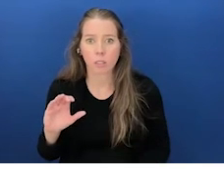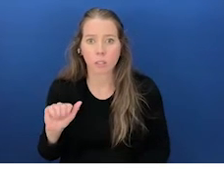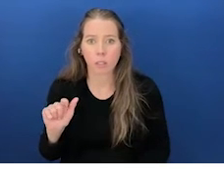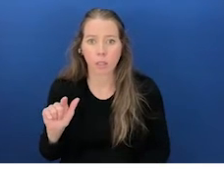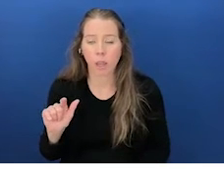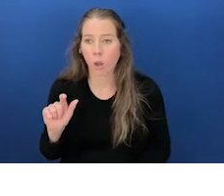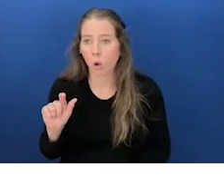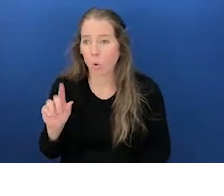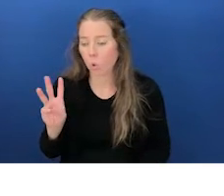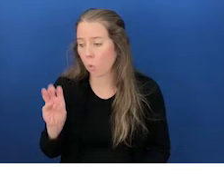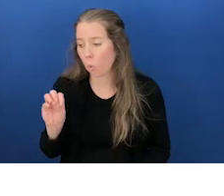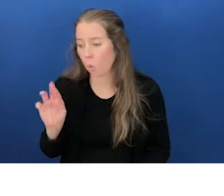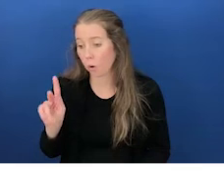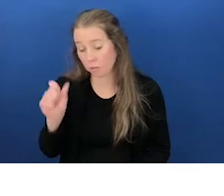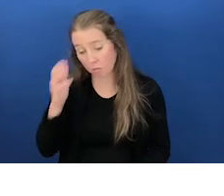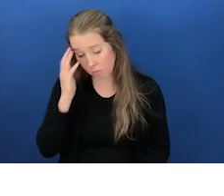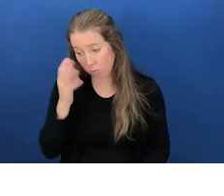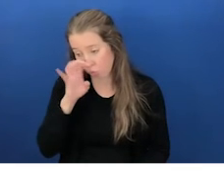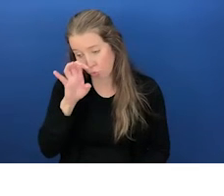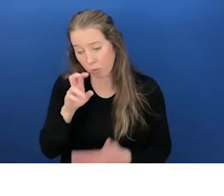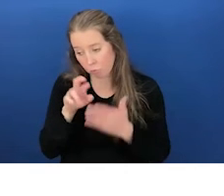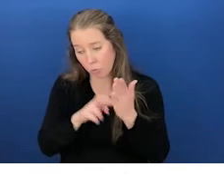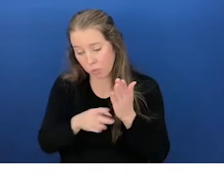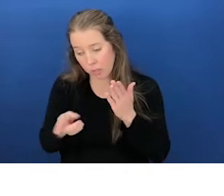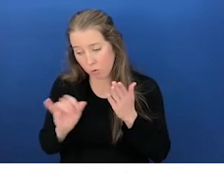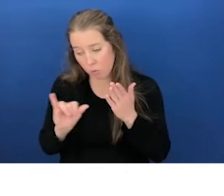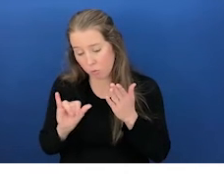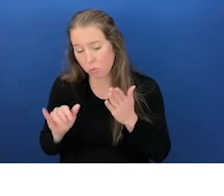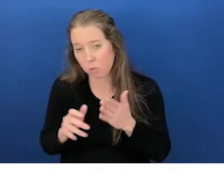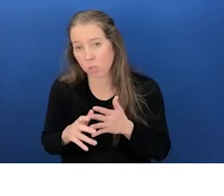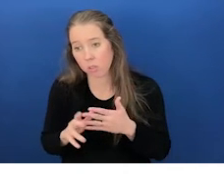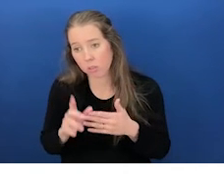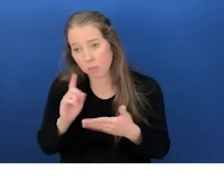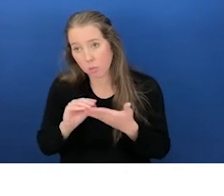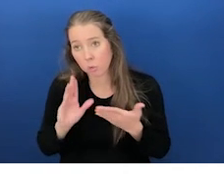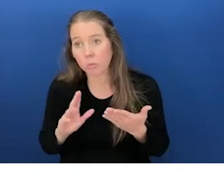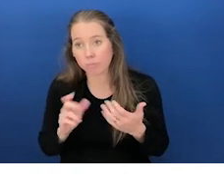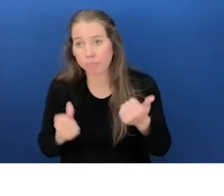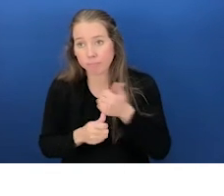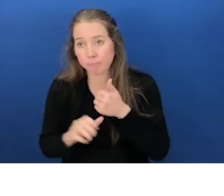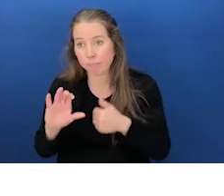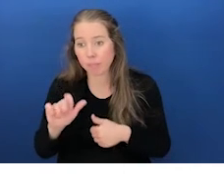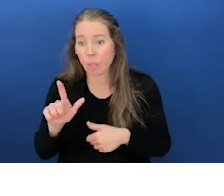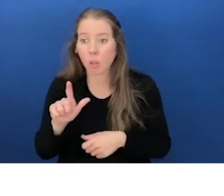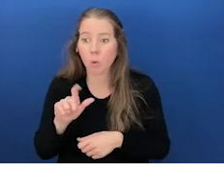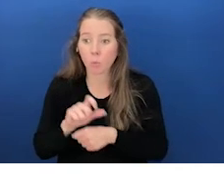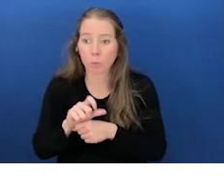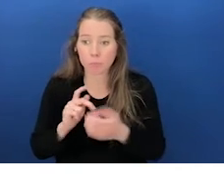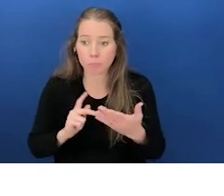strict rules as well as for those who are part of, who are a student of CalWorks program. And it kind of goes